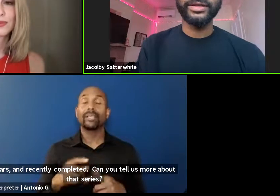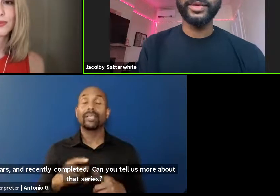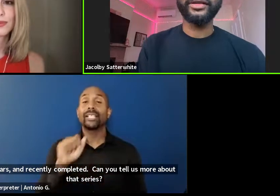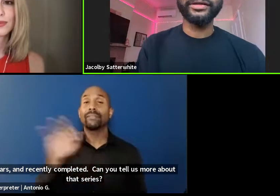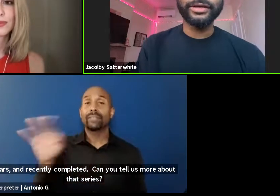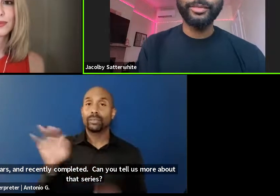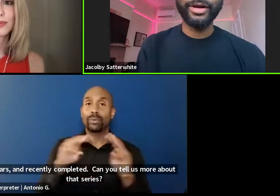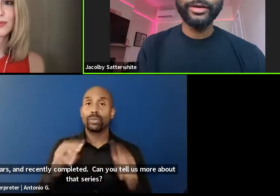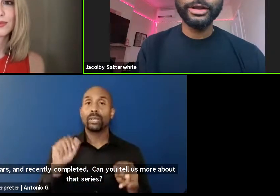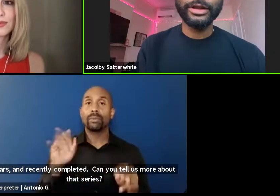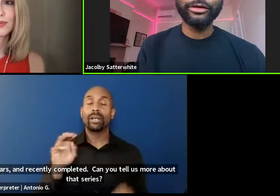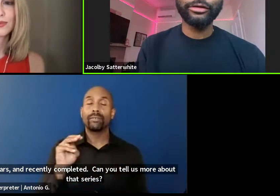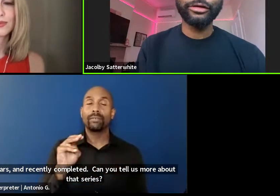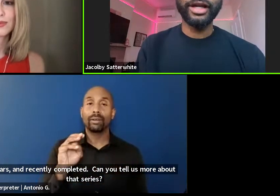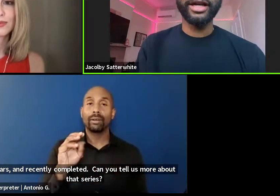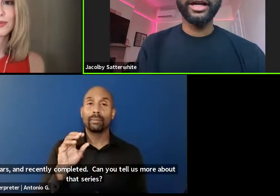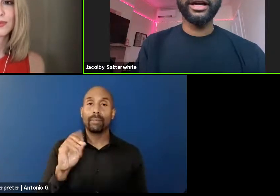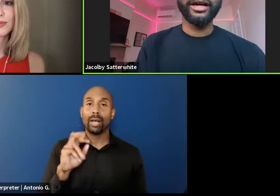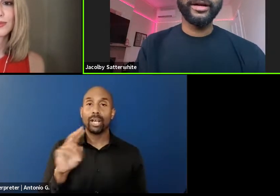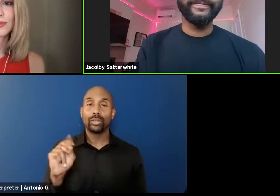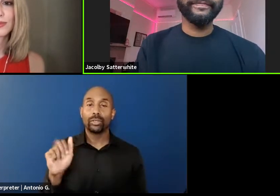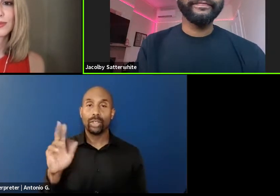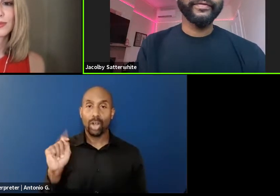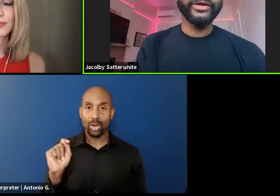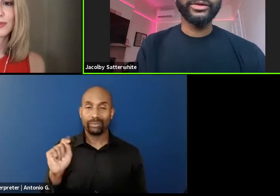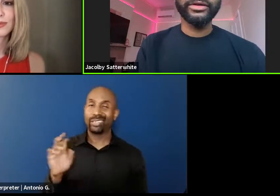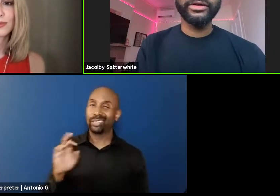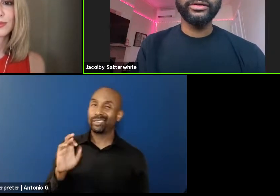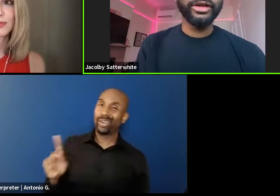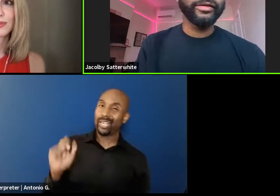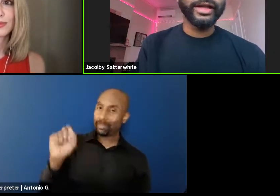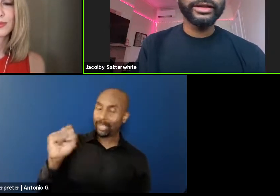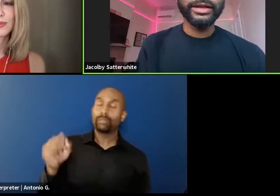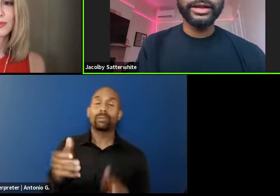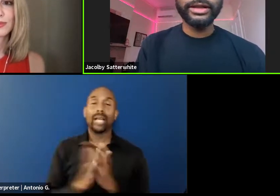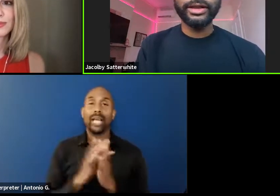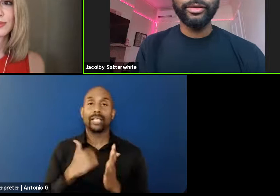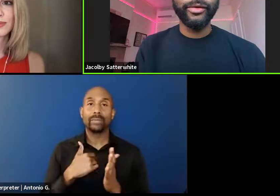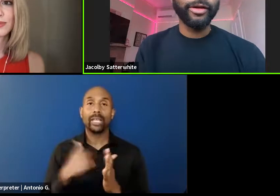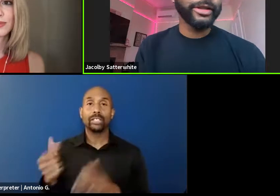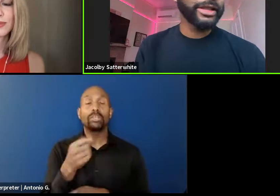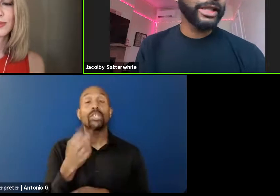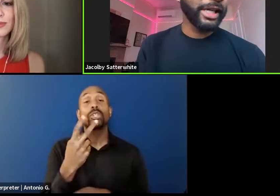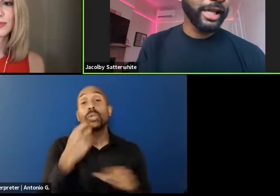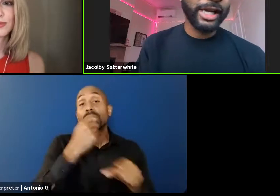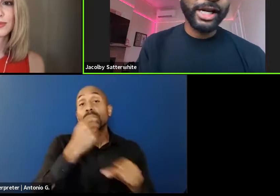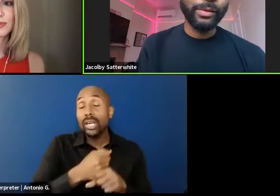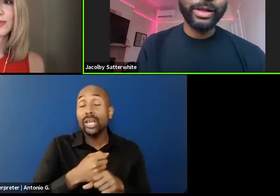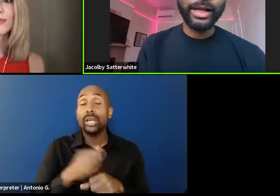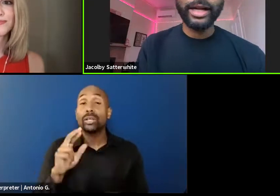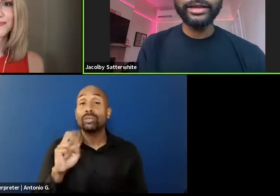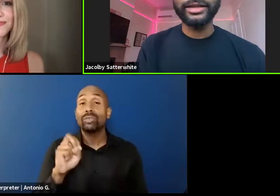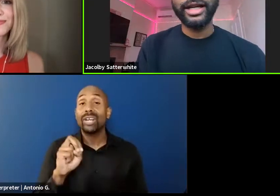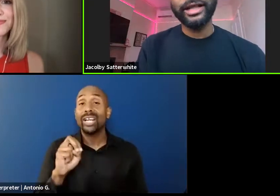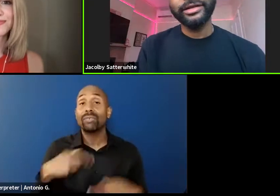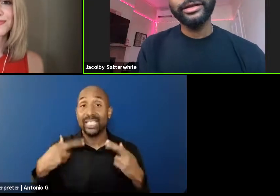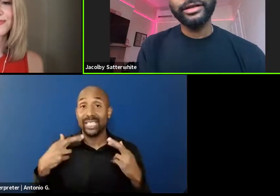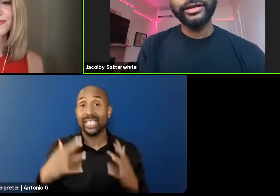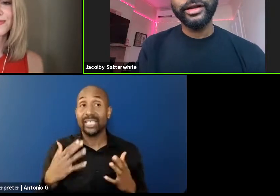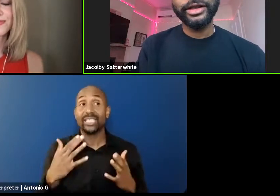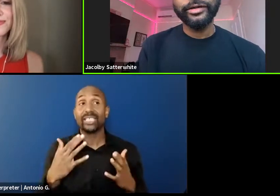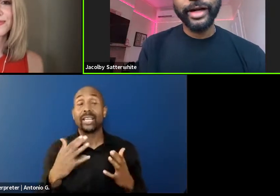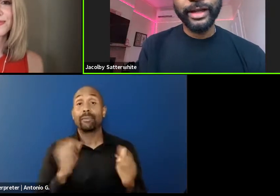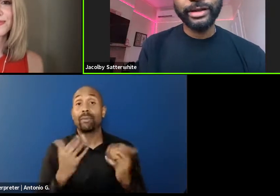the Frank Smiegel approached me to do a 2-year residency performance thing there, where they got this, I got